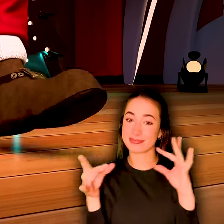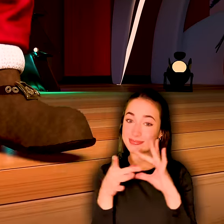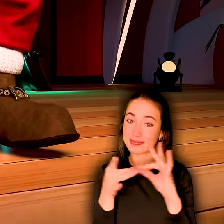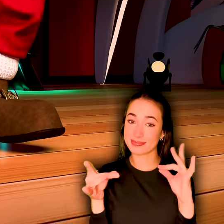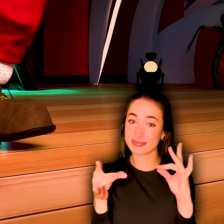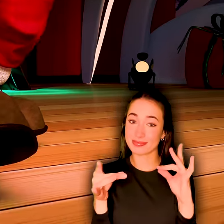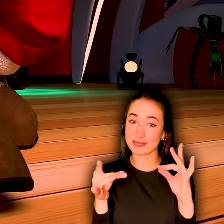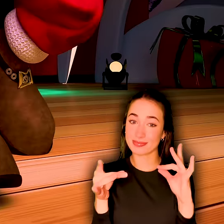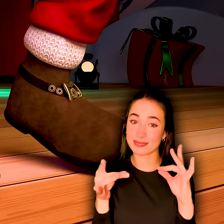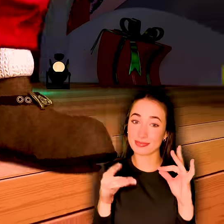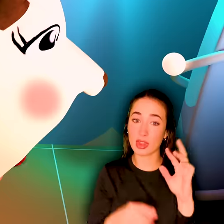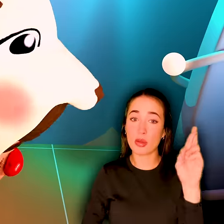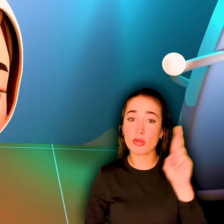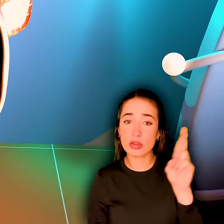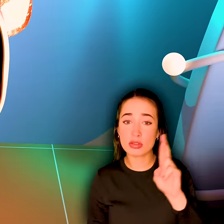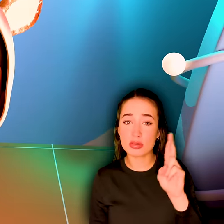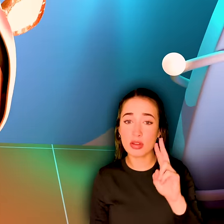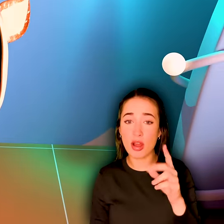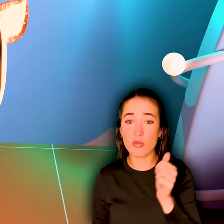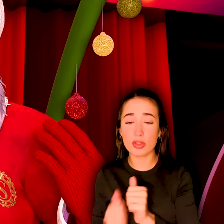came to say